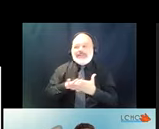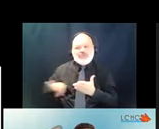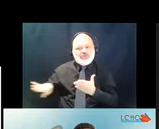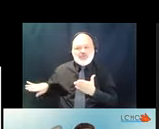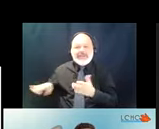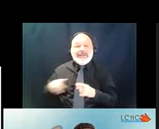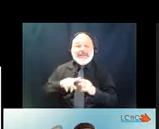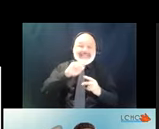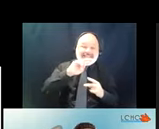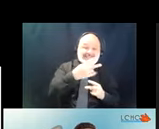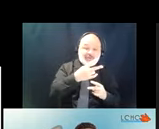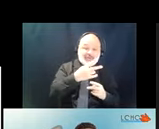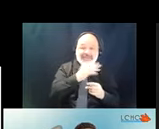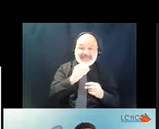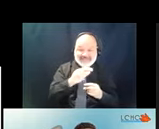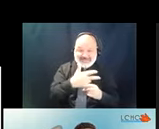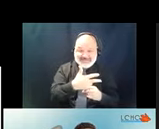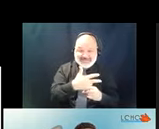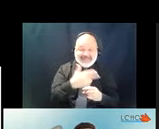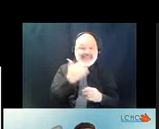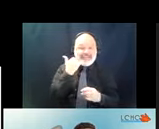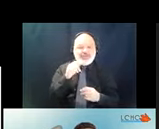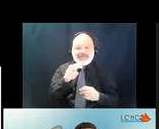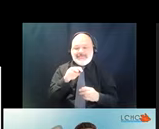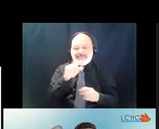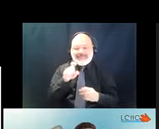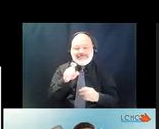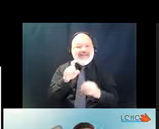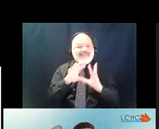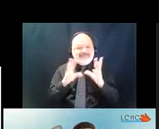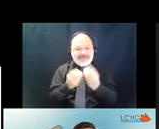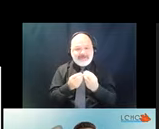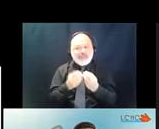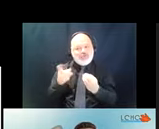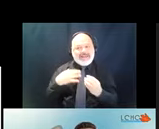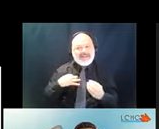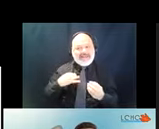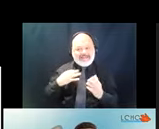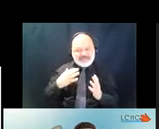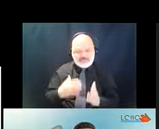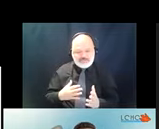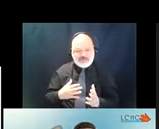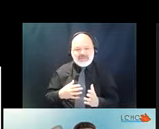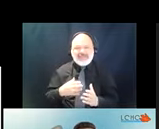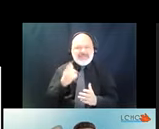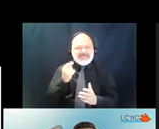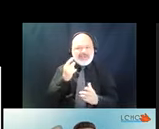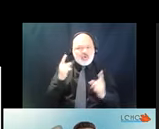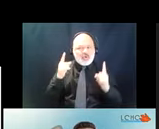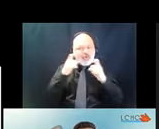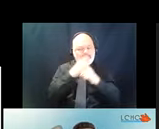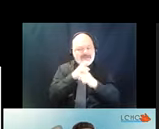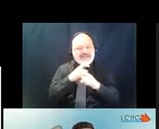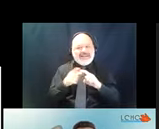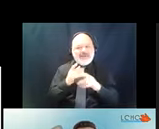But the second and third, if you're in a mixed status family, you are eligible. It gets a little bit complicated, but I'll